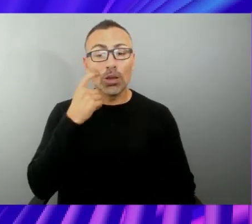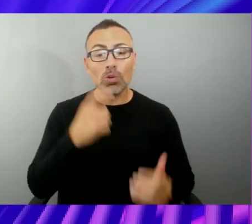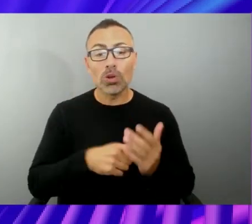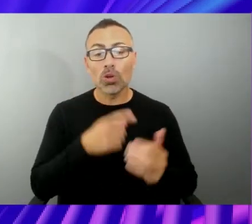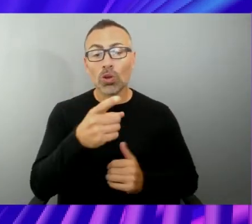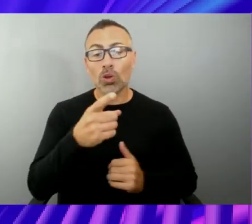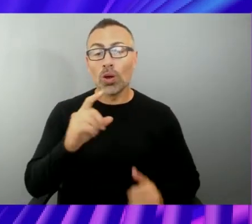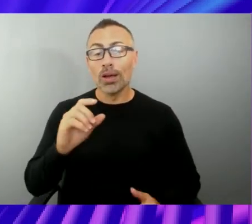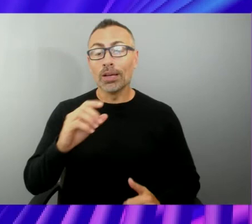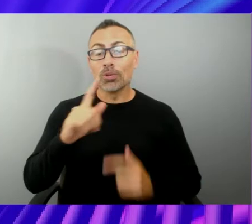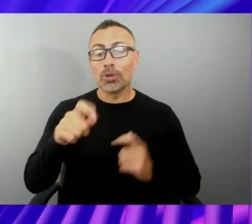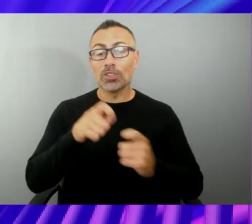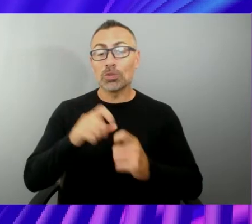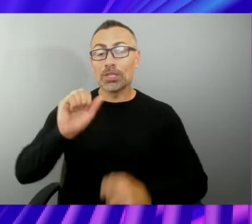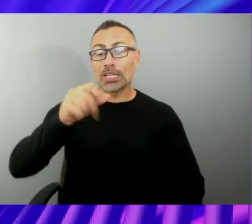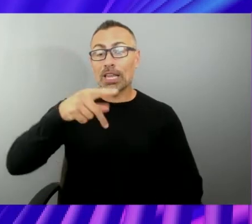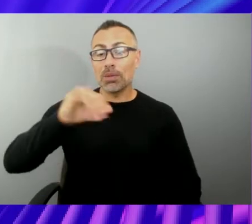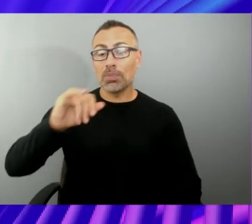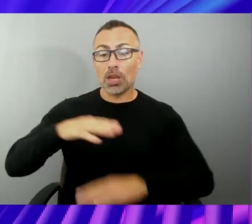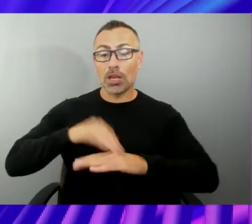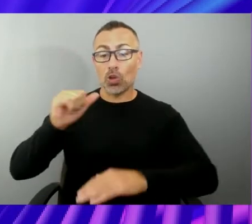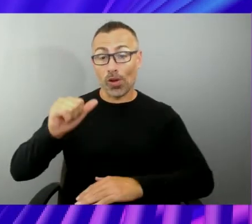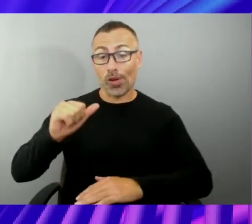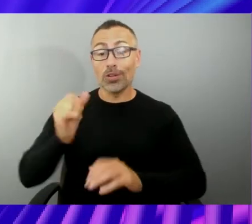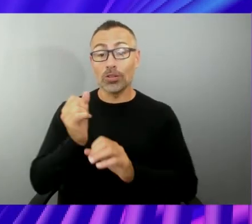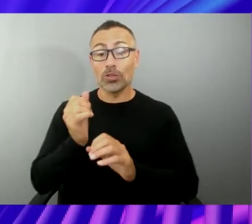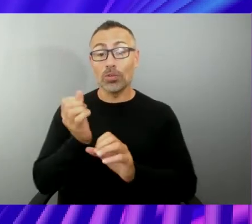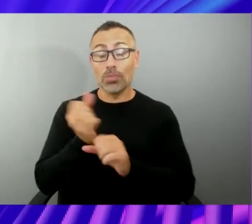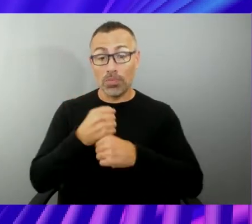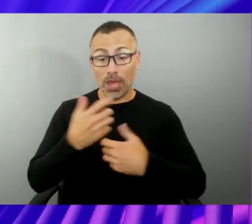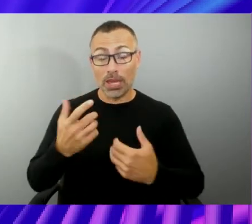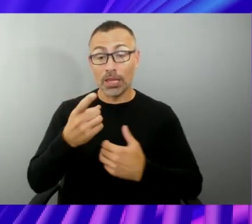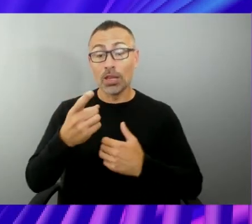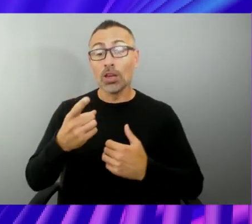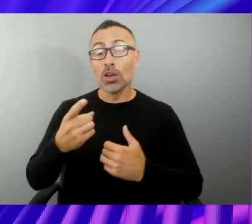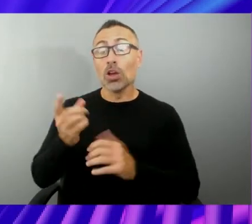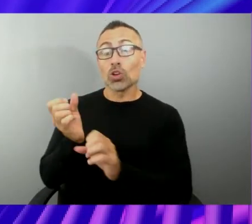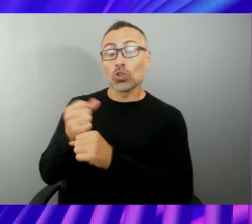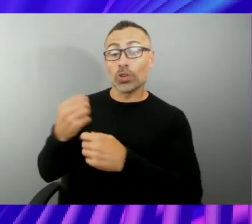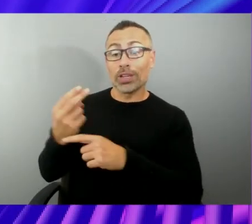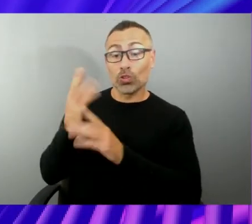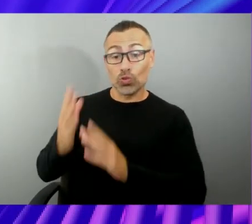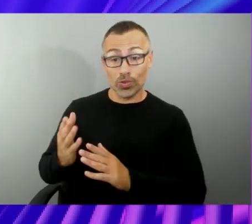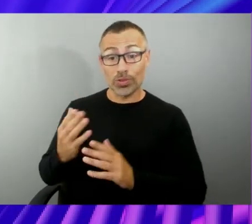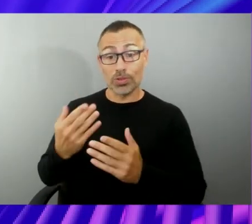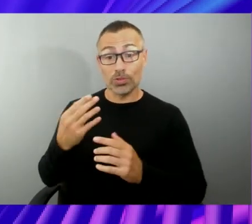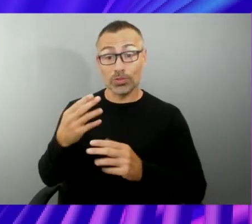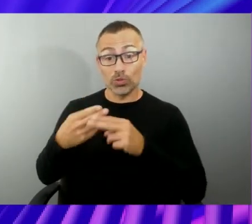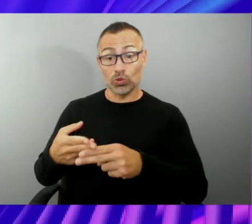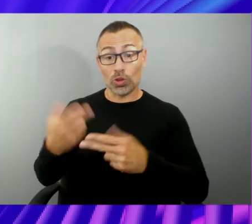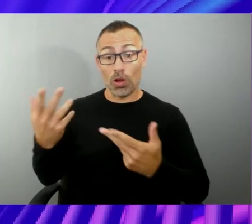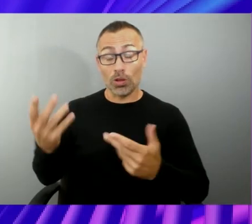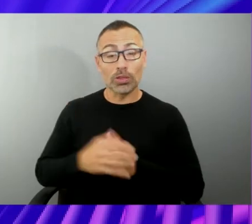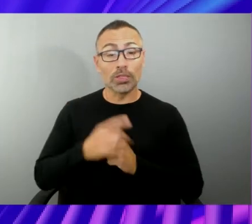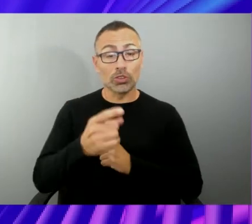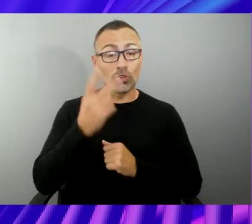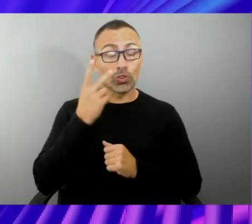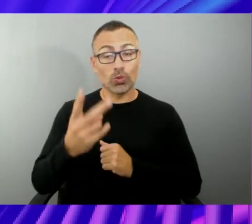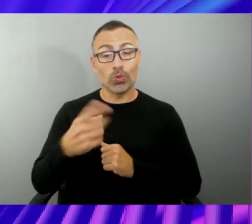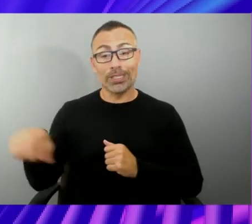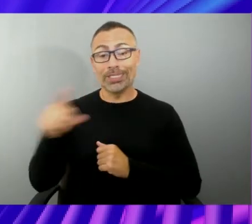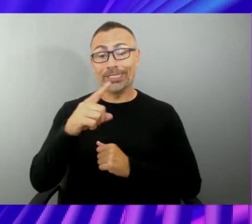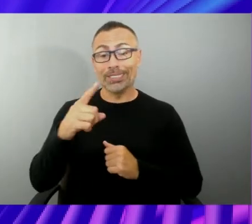made. Create user is one of them. Right. So for example, we saw previously with CloudWatch, the credentials were obtained for the web dev